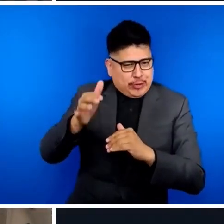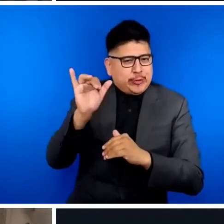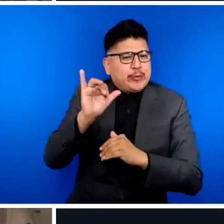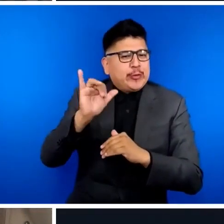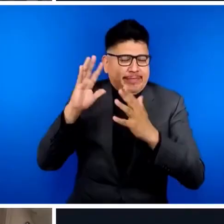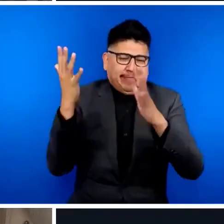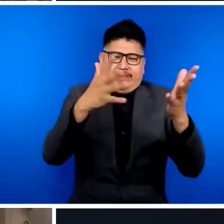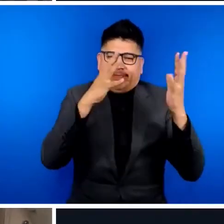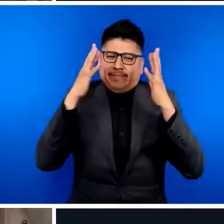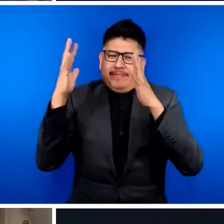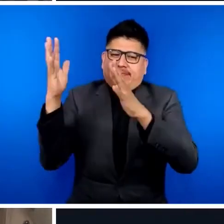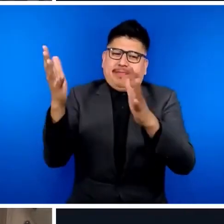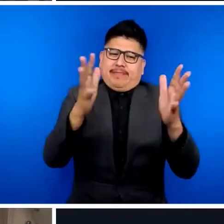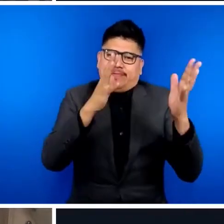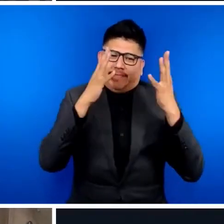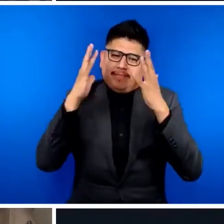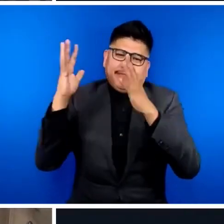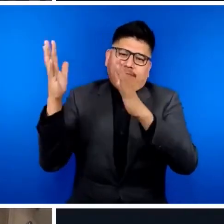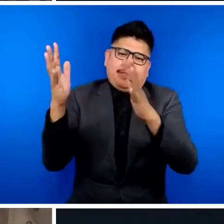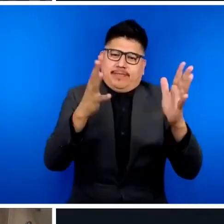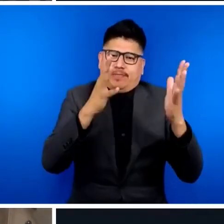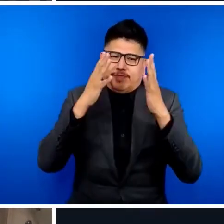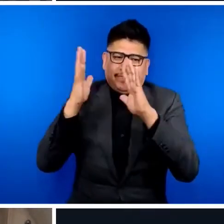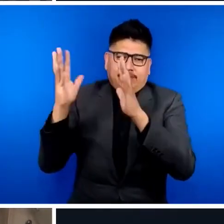Thank you.